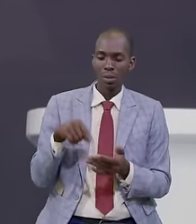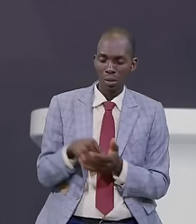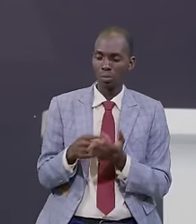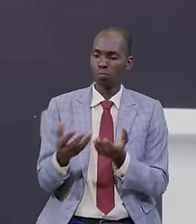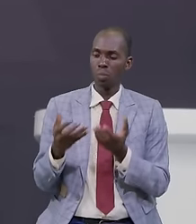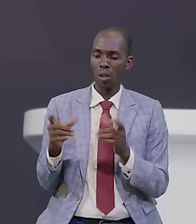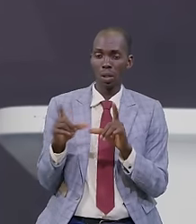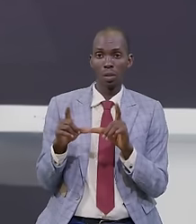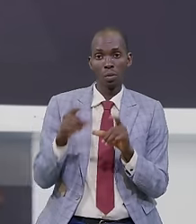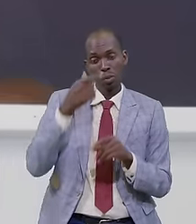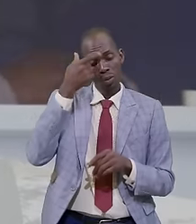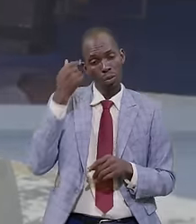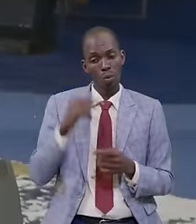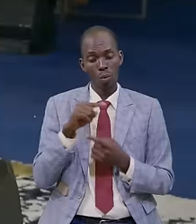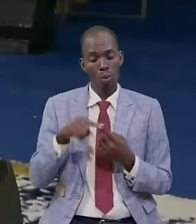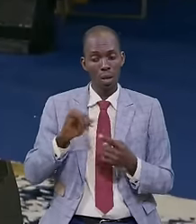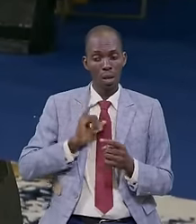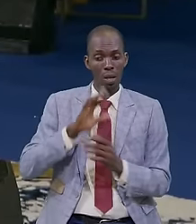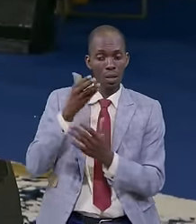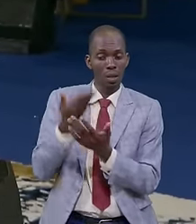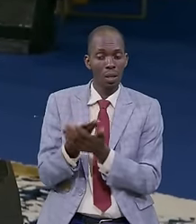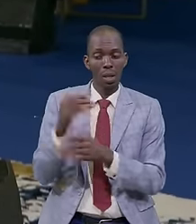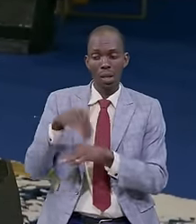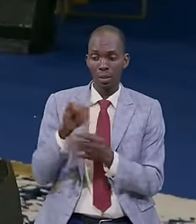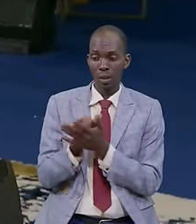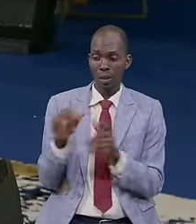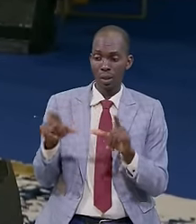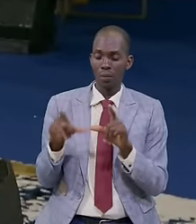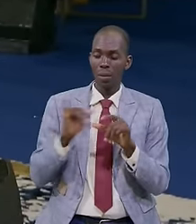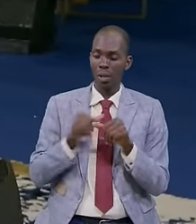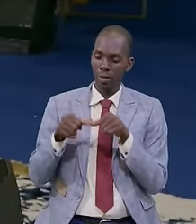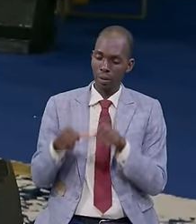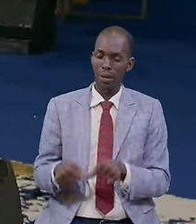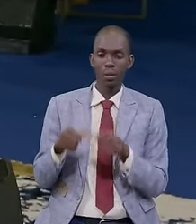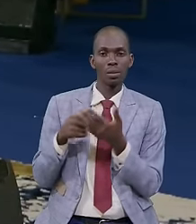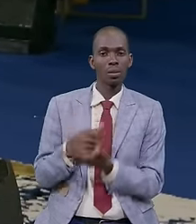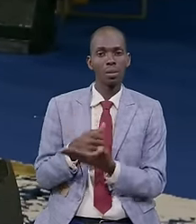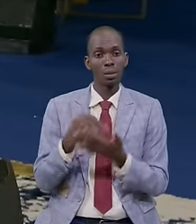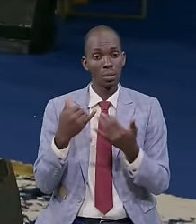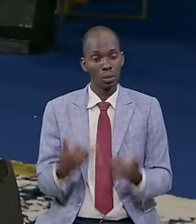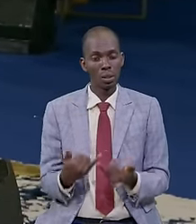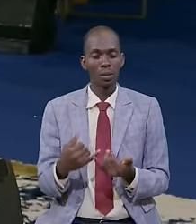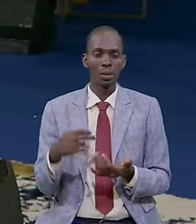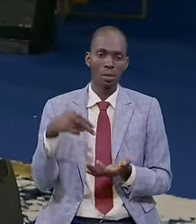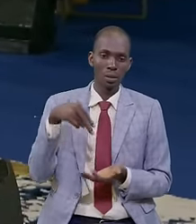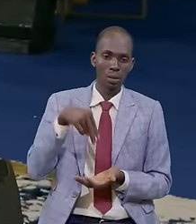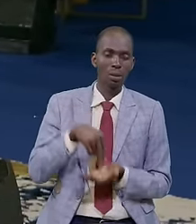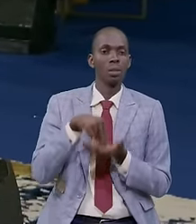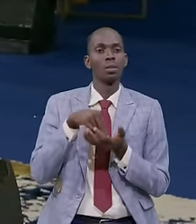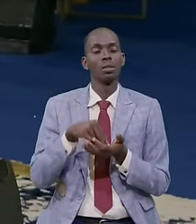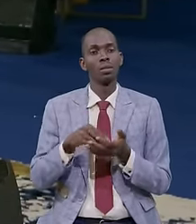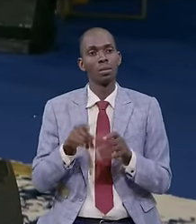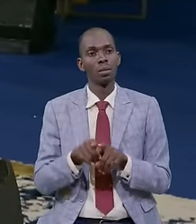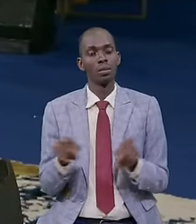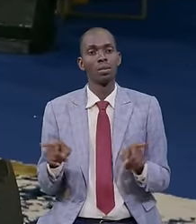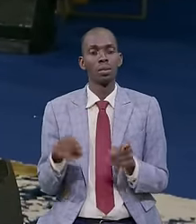when I got to that level, I stayed there. Now, stand up. Stand